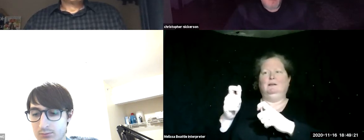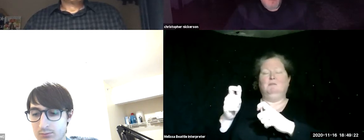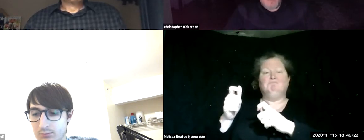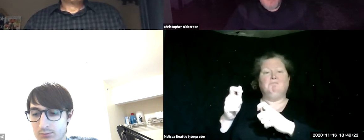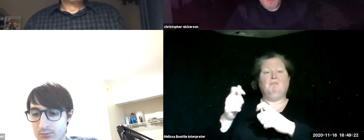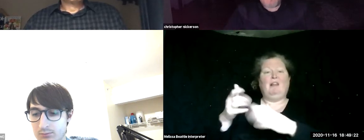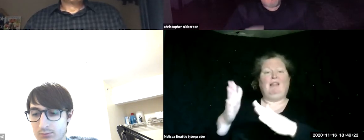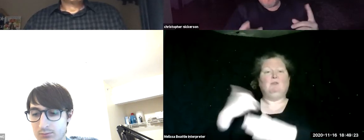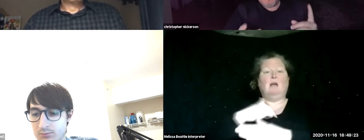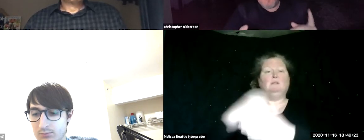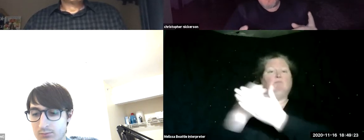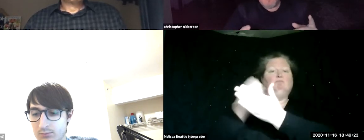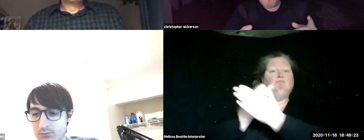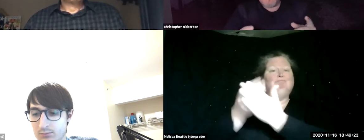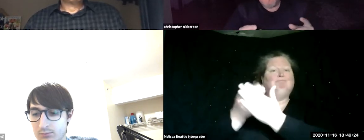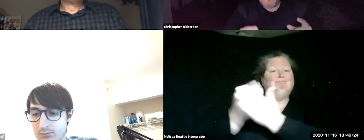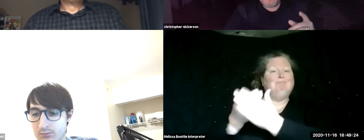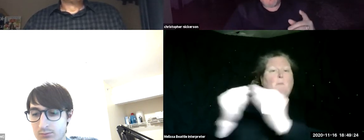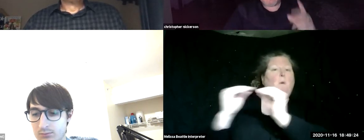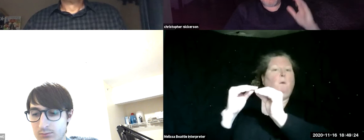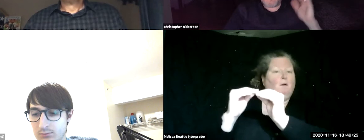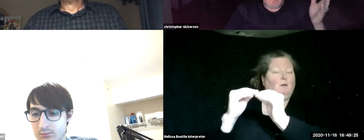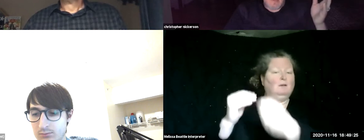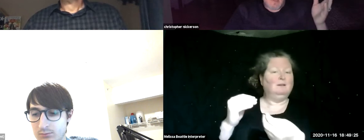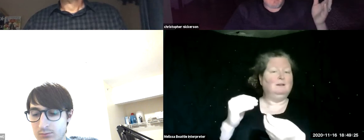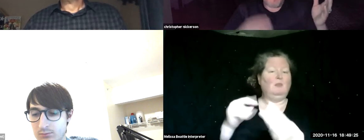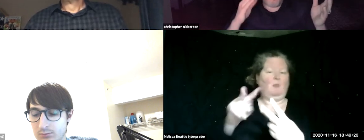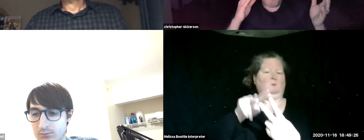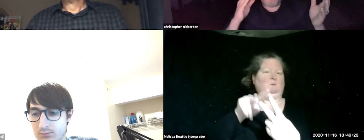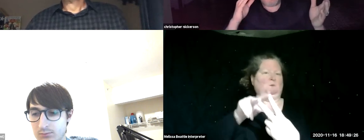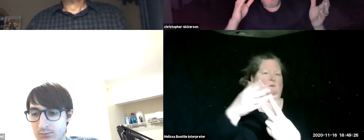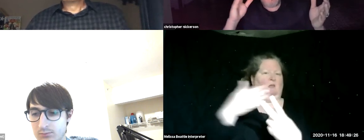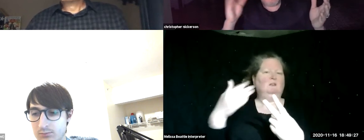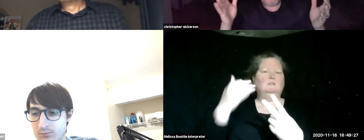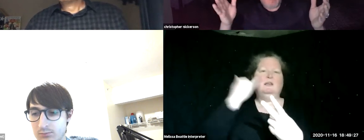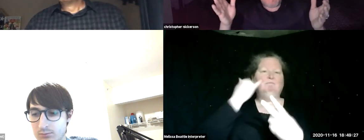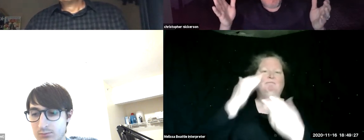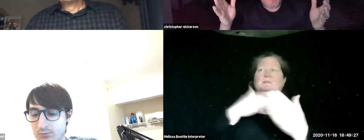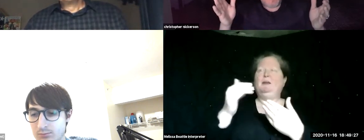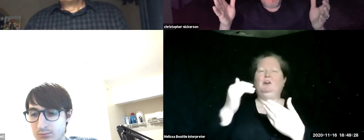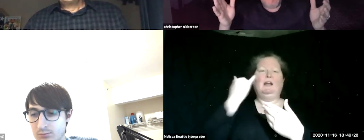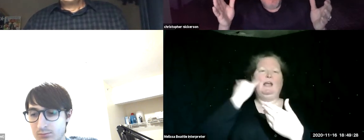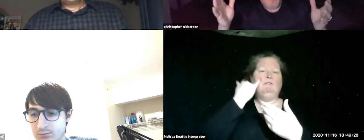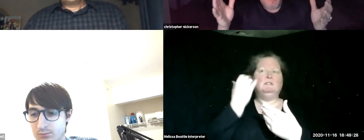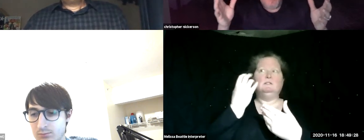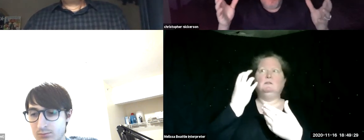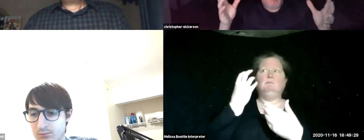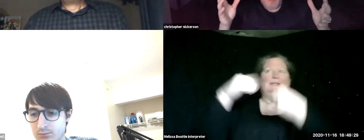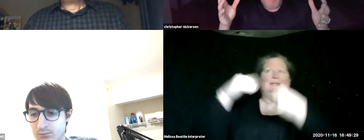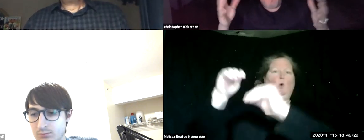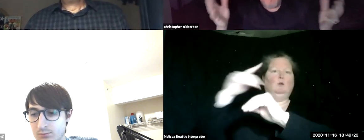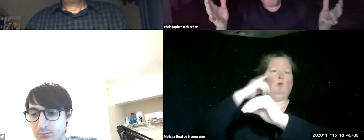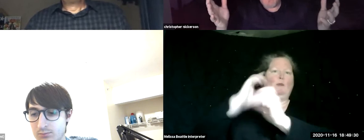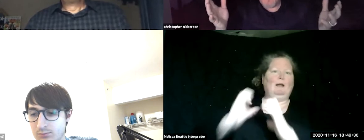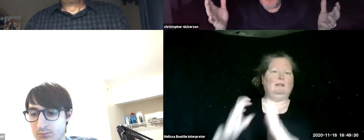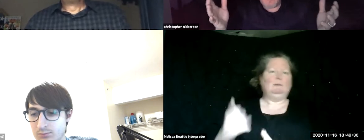business. So I think those two points alone, whether it's going out to the customer or whether it's self-optimization, create